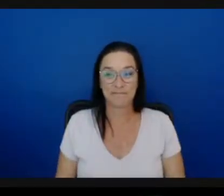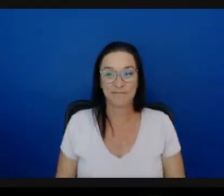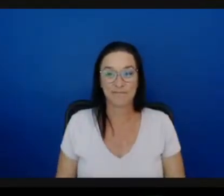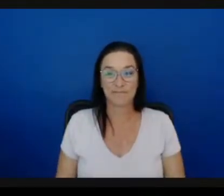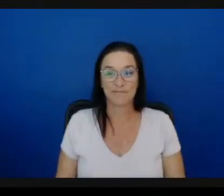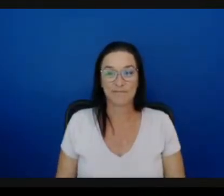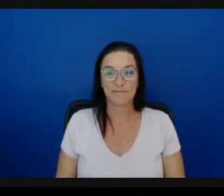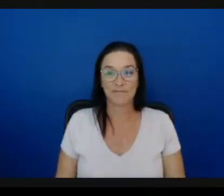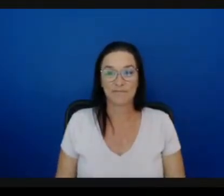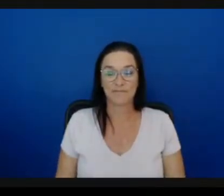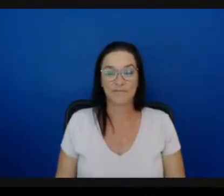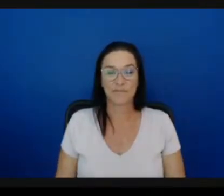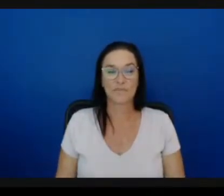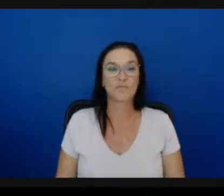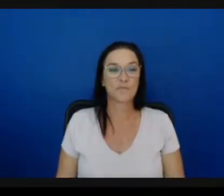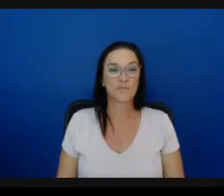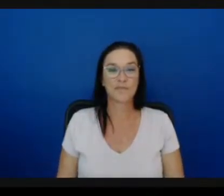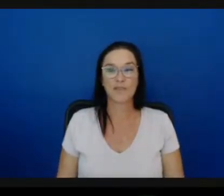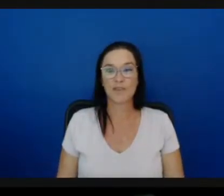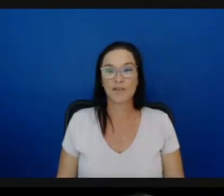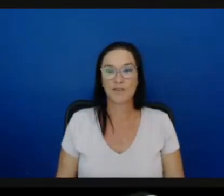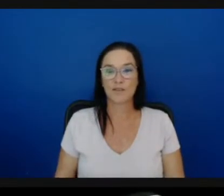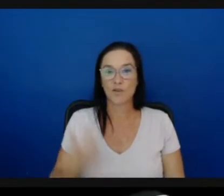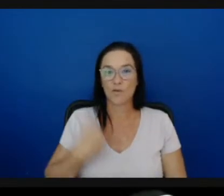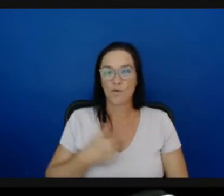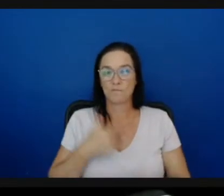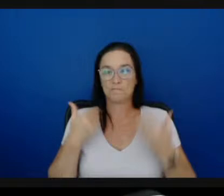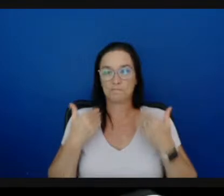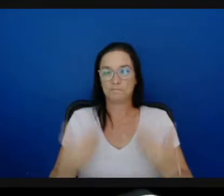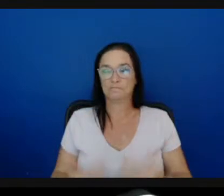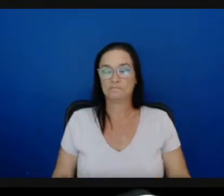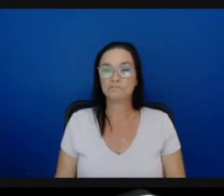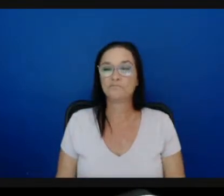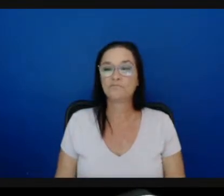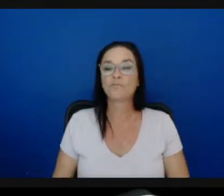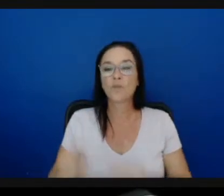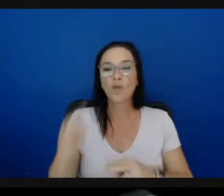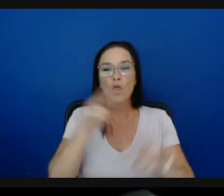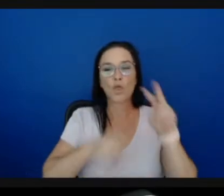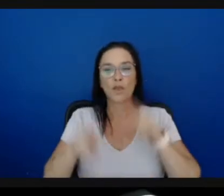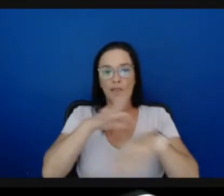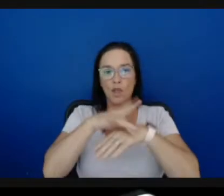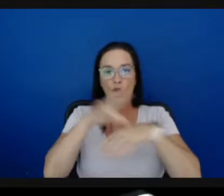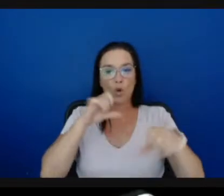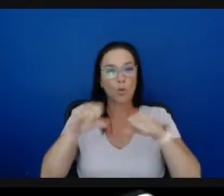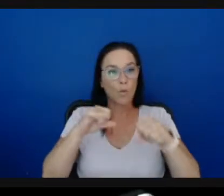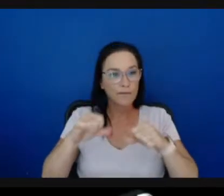So, all right, let's hang a little bit. Let's move it on. We'll look at our earthquakes next.